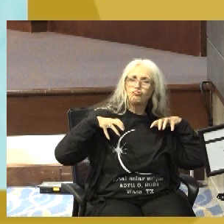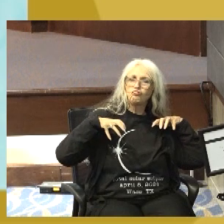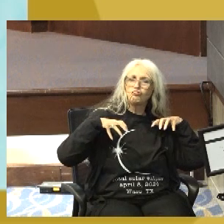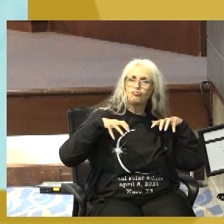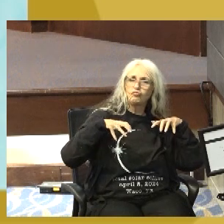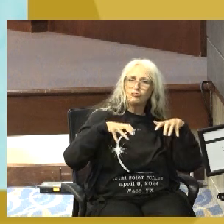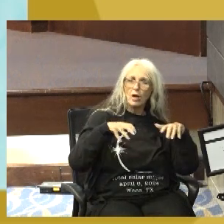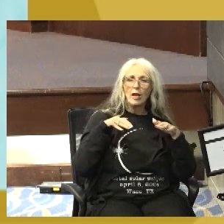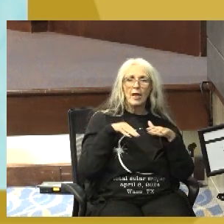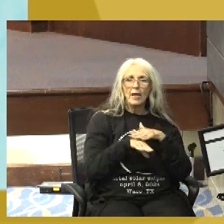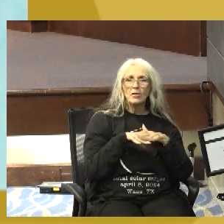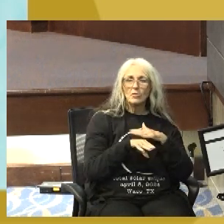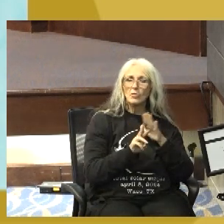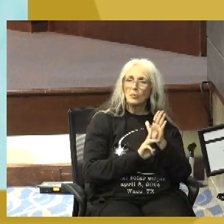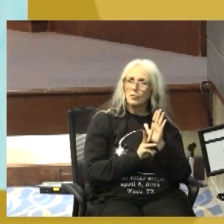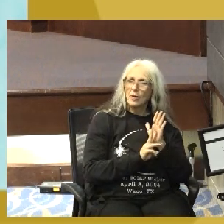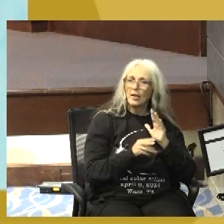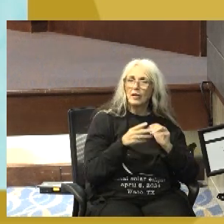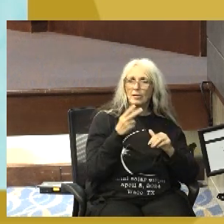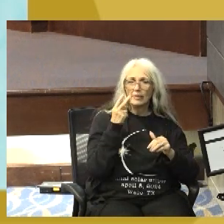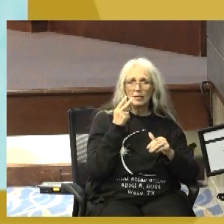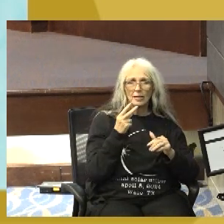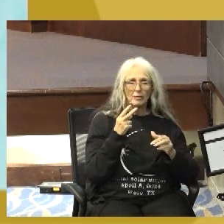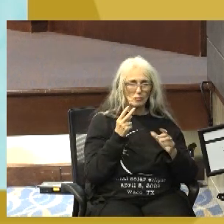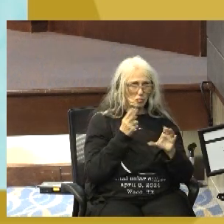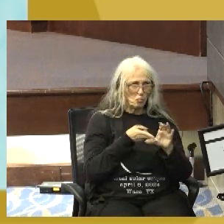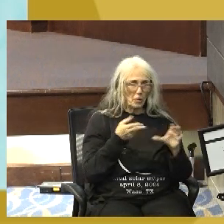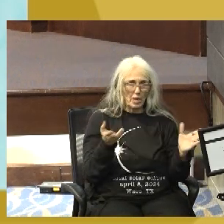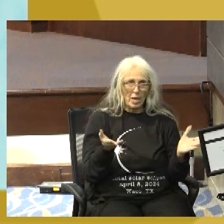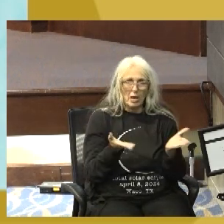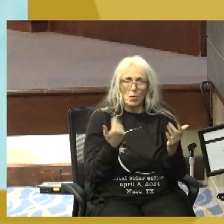area to take part in this solar eclipse event.